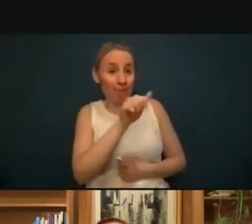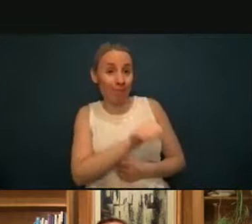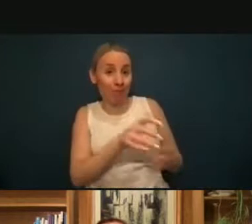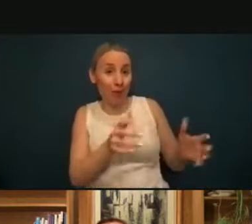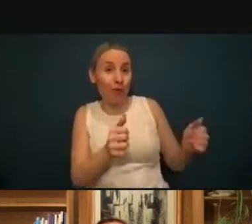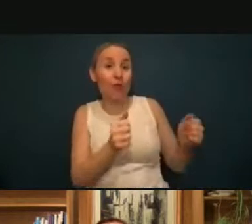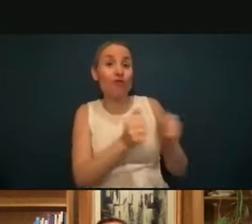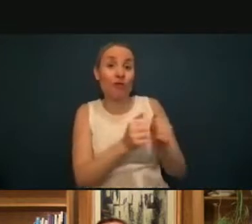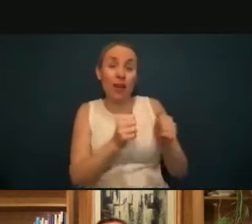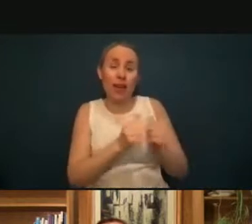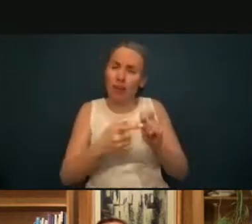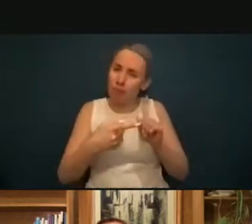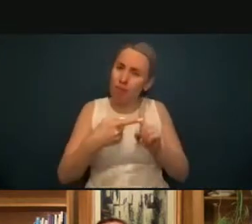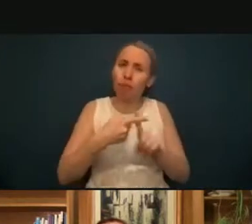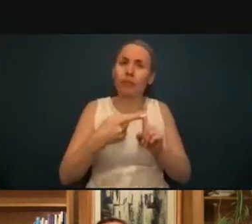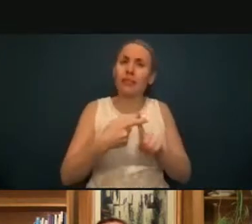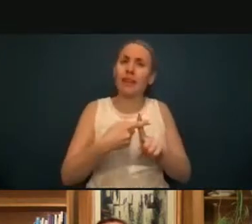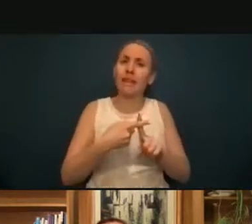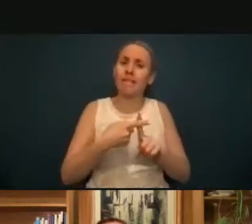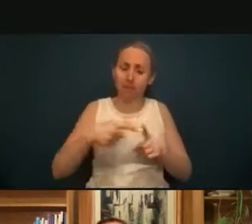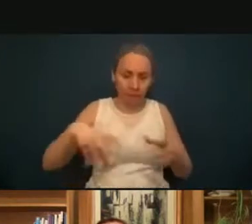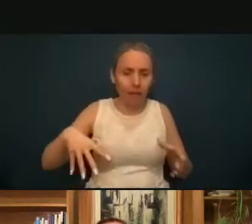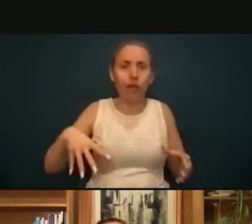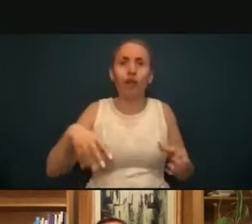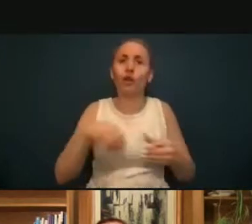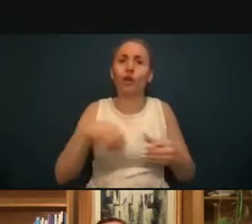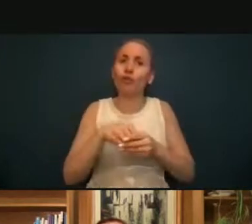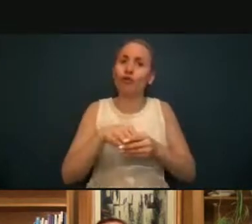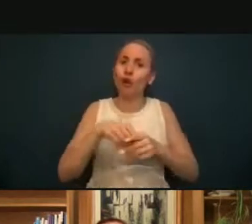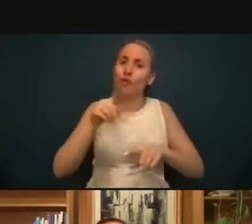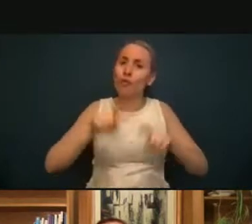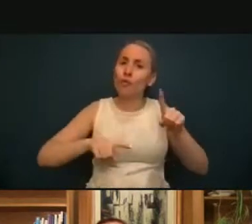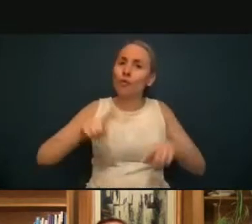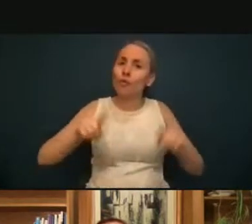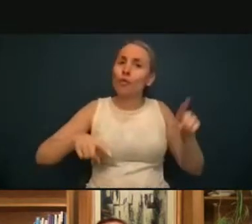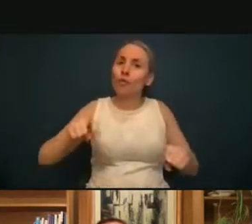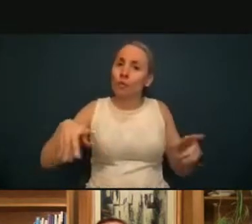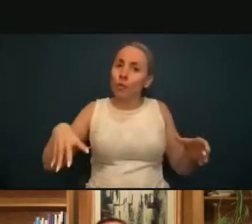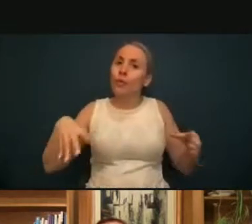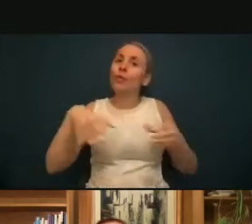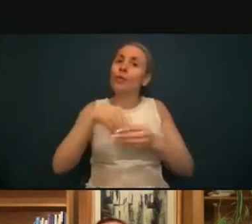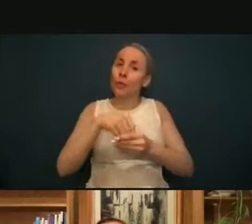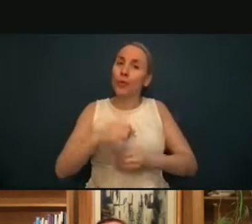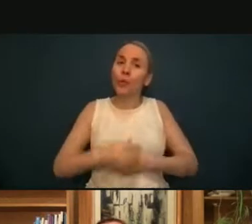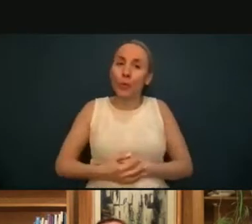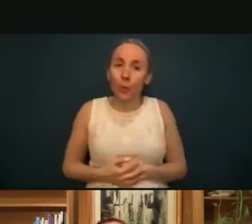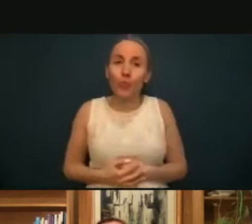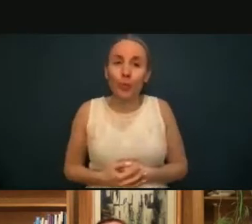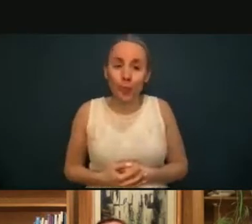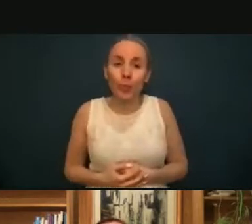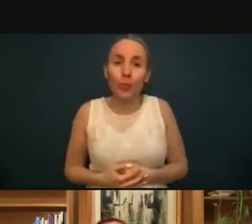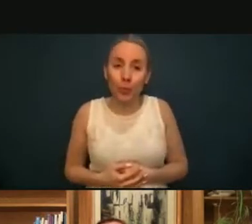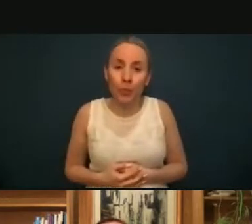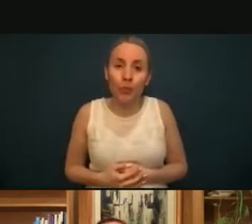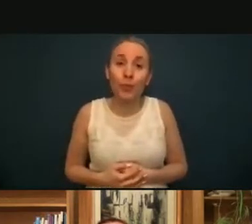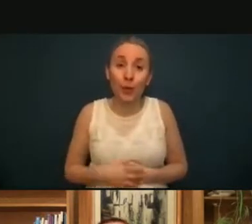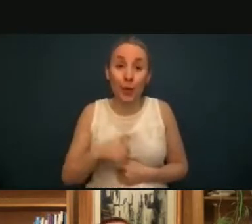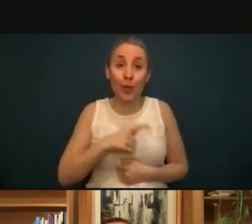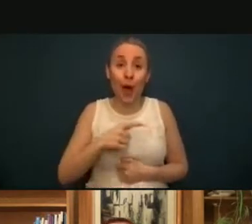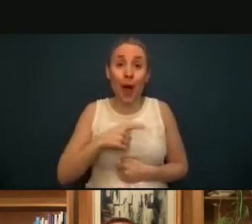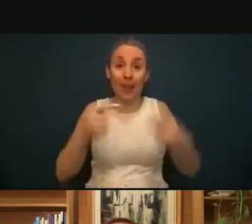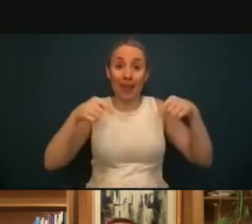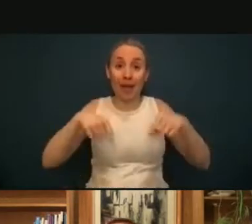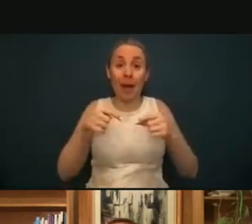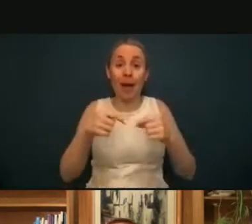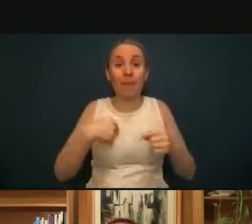benefit and to have this inclusion, because every in Mexico we say